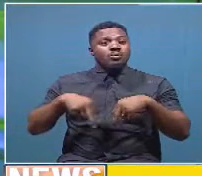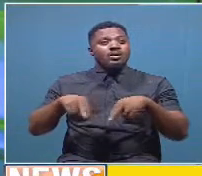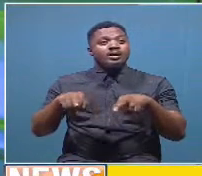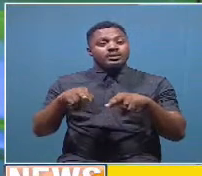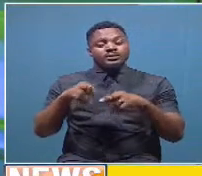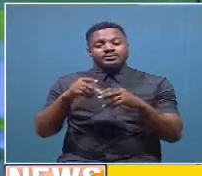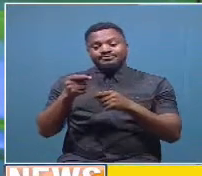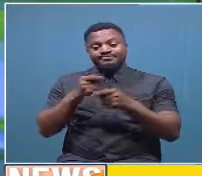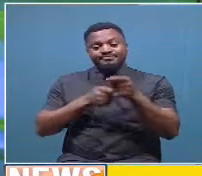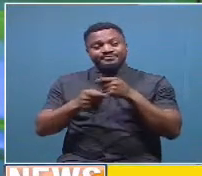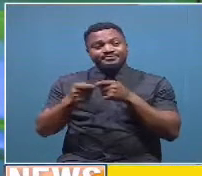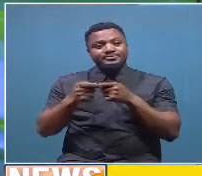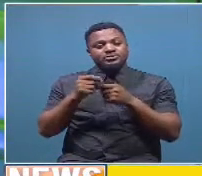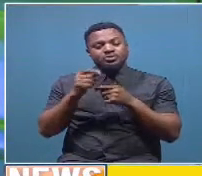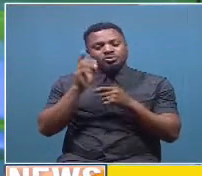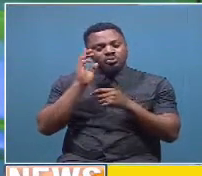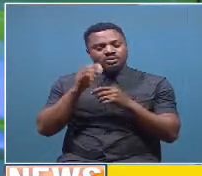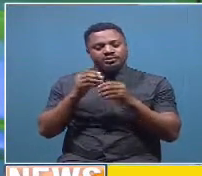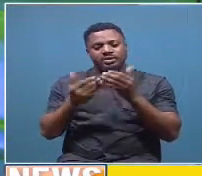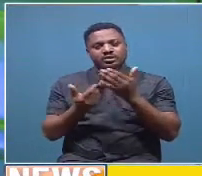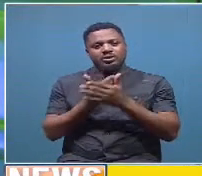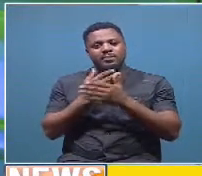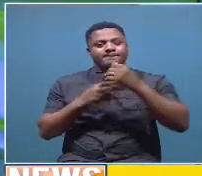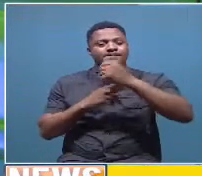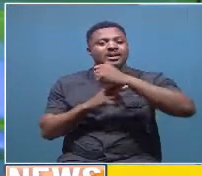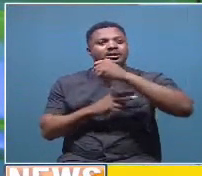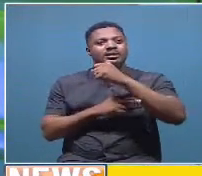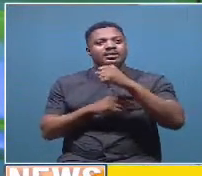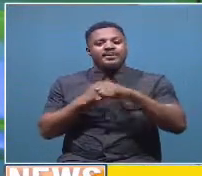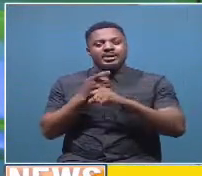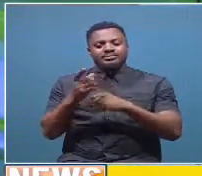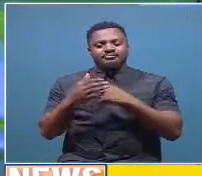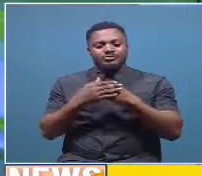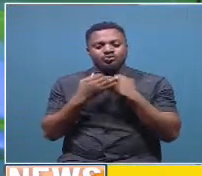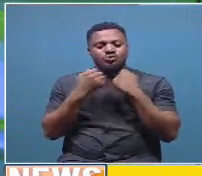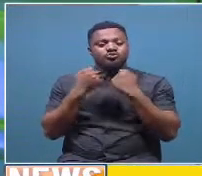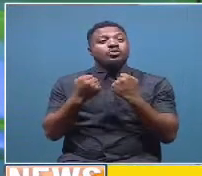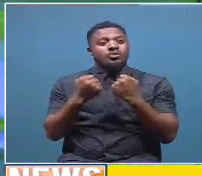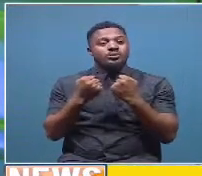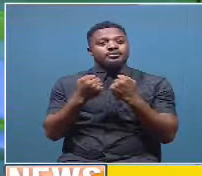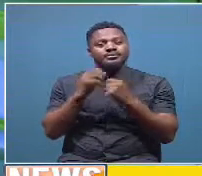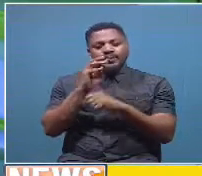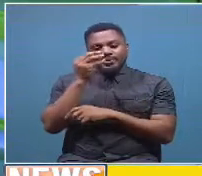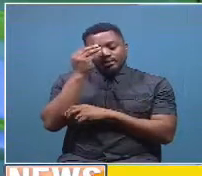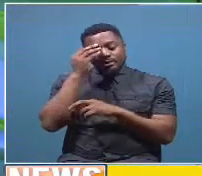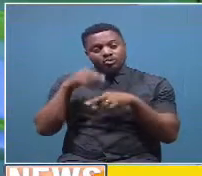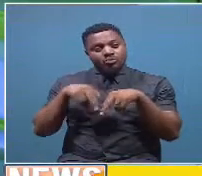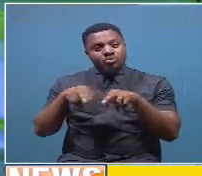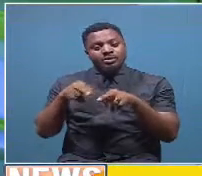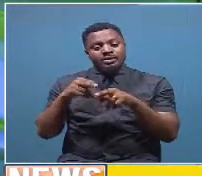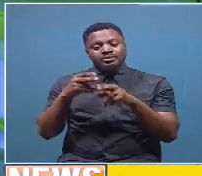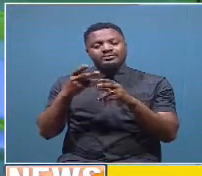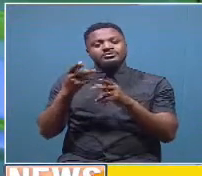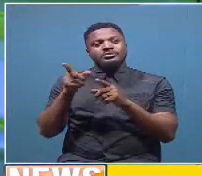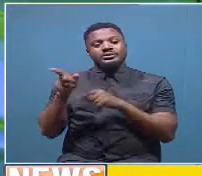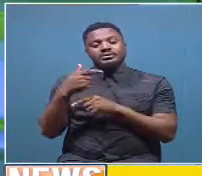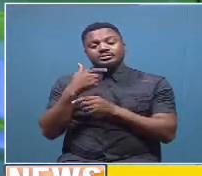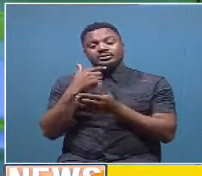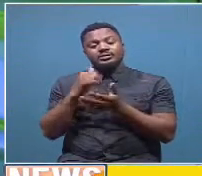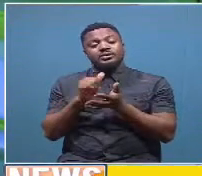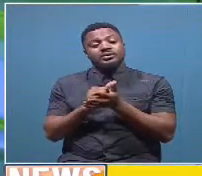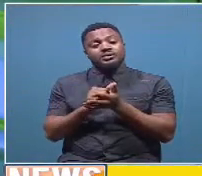The replacement and reinforcement of the bridge will put the bridge back in shape. Minister for Roads and Highways, Mr.